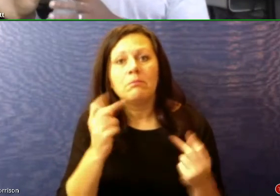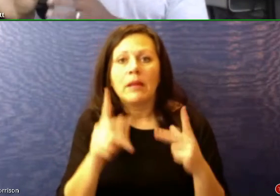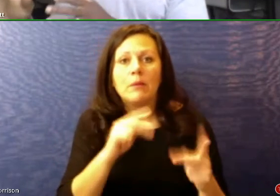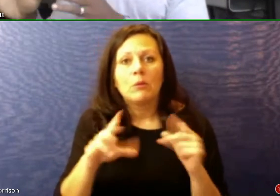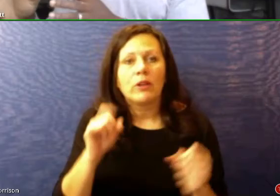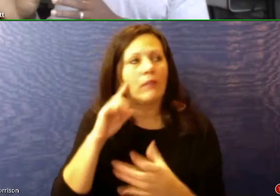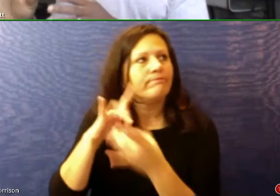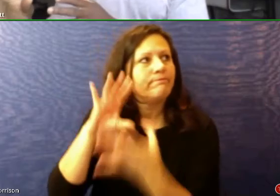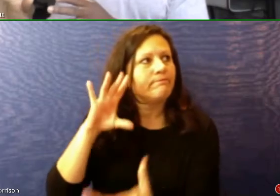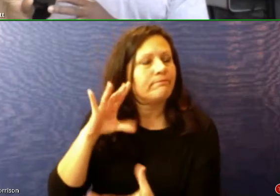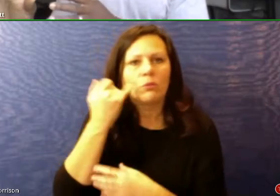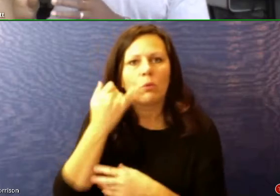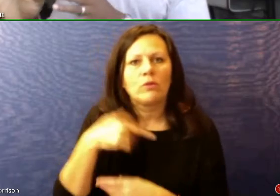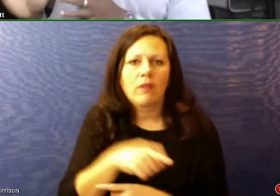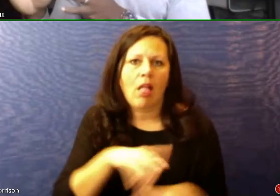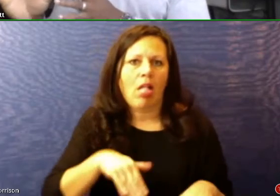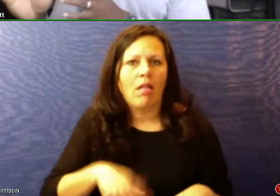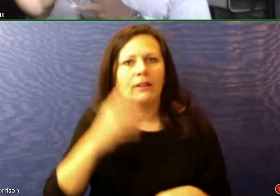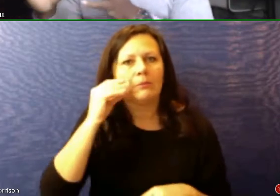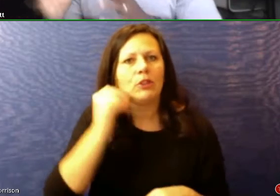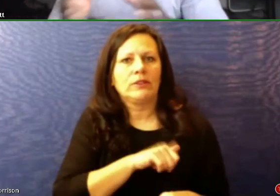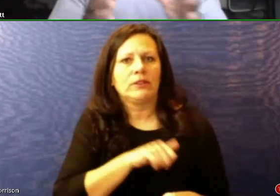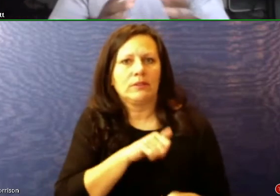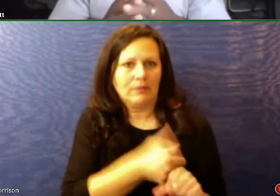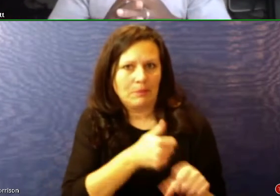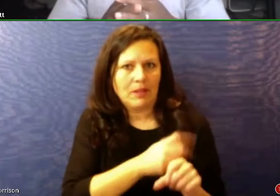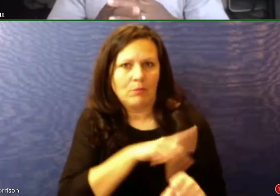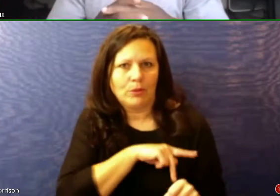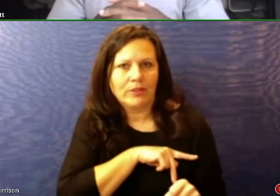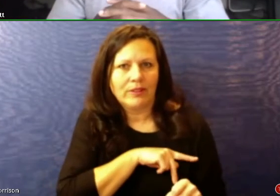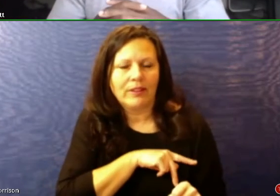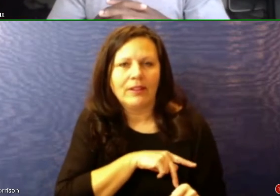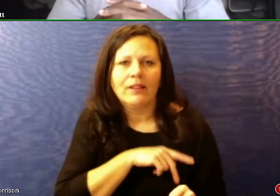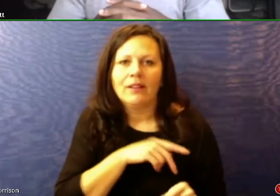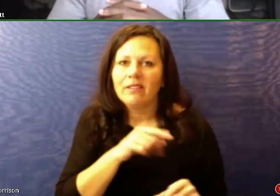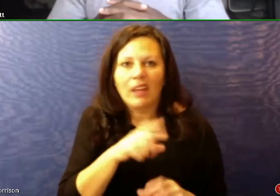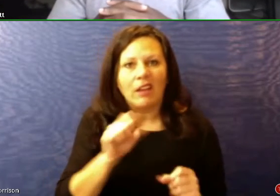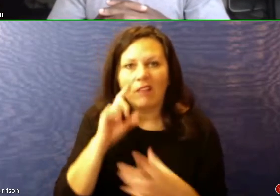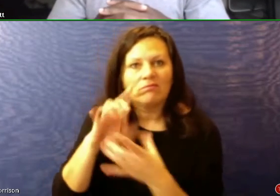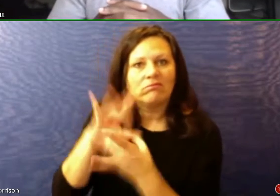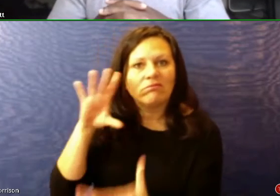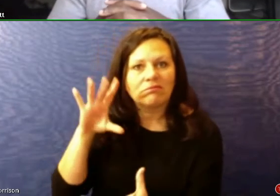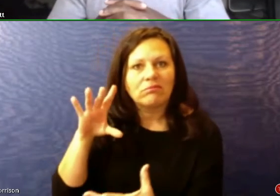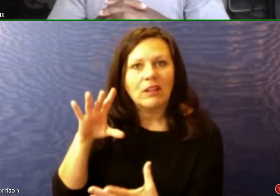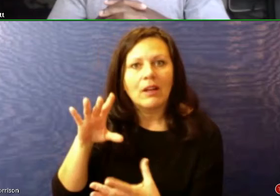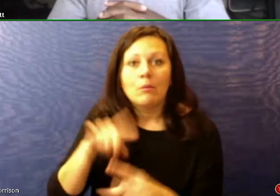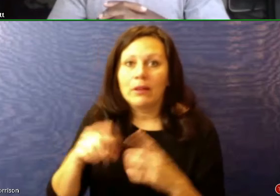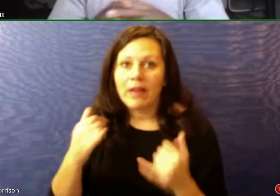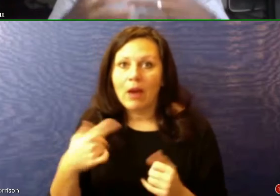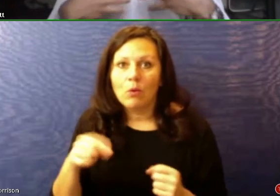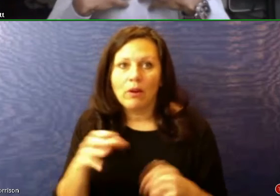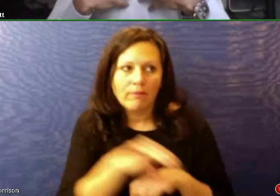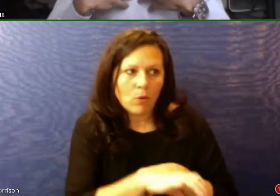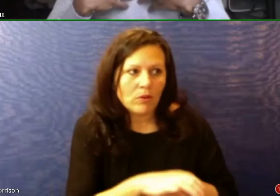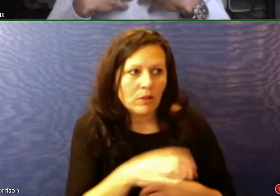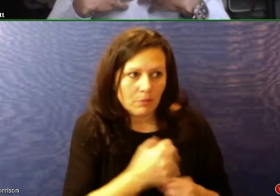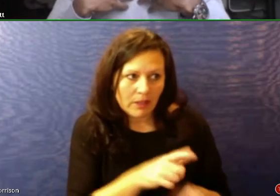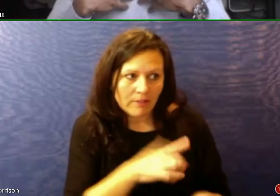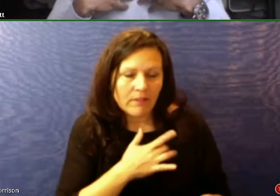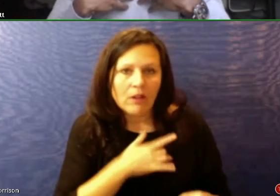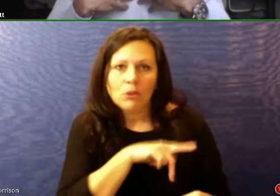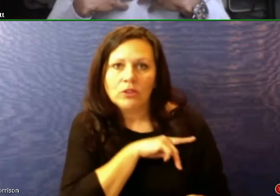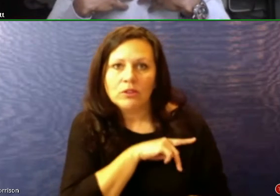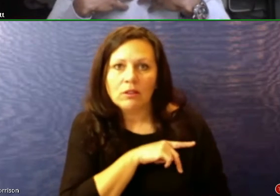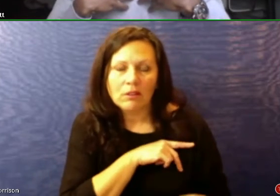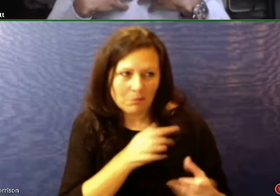they've never dealt with it personally. Right. So what we're trying to do with these conversations is make it personal, right? Make it hurt. Hear stories of